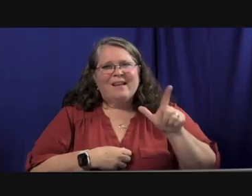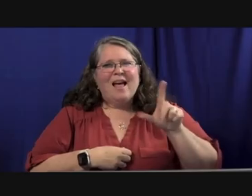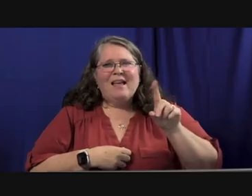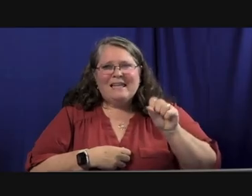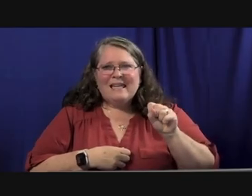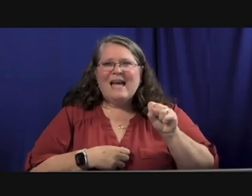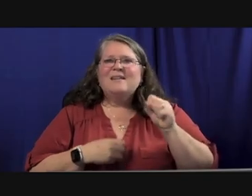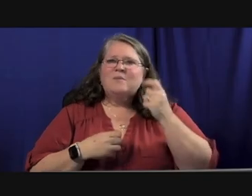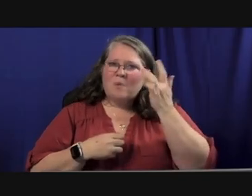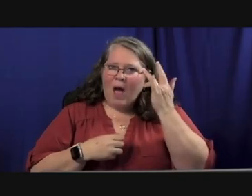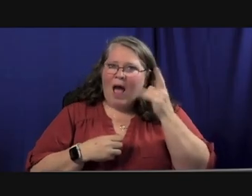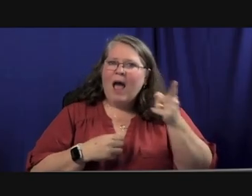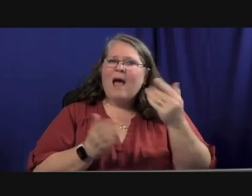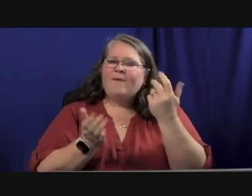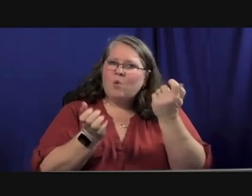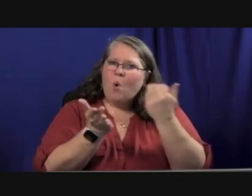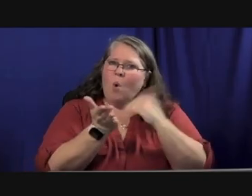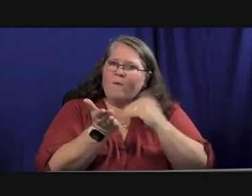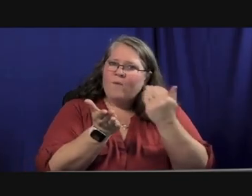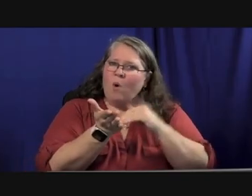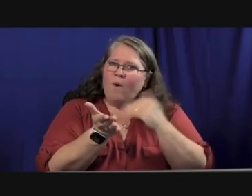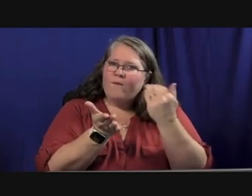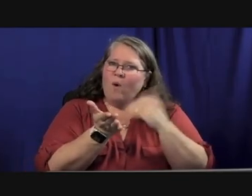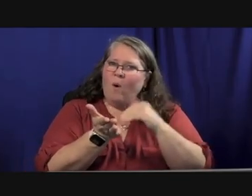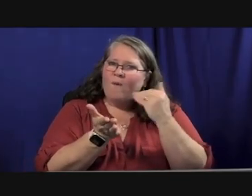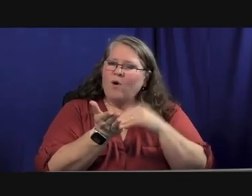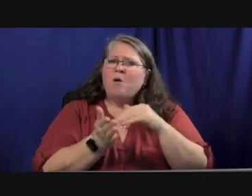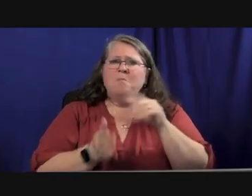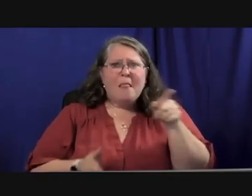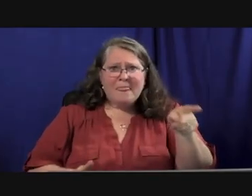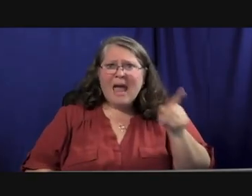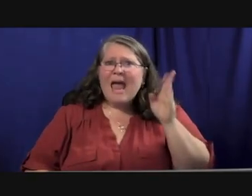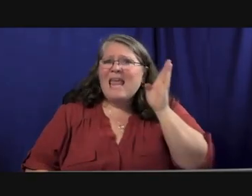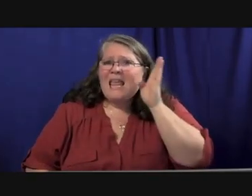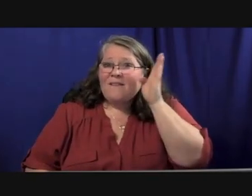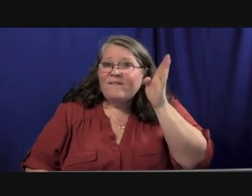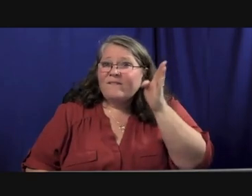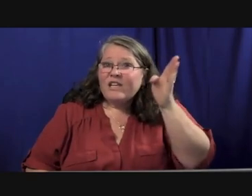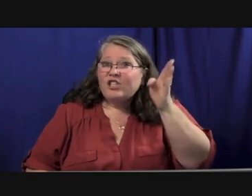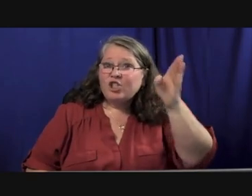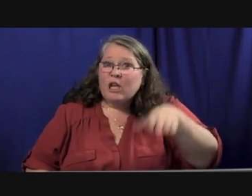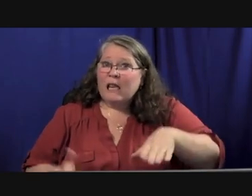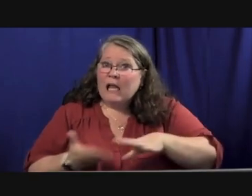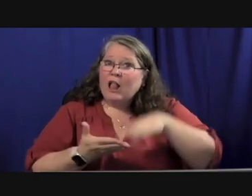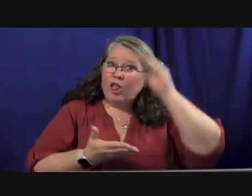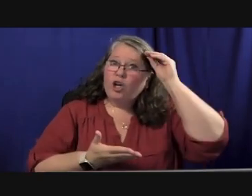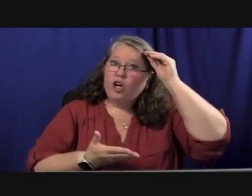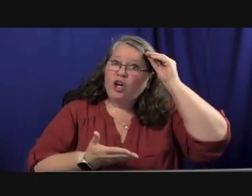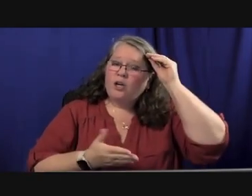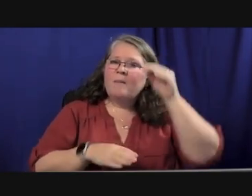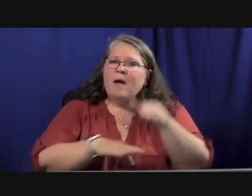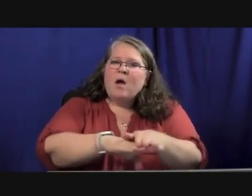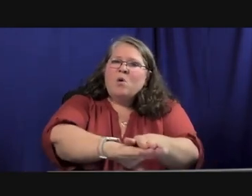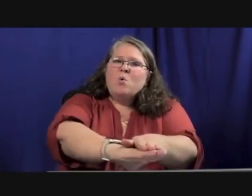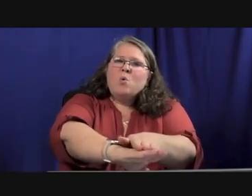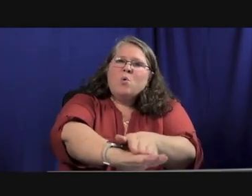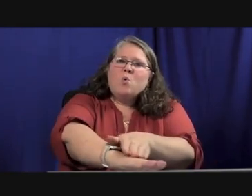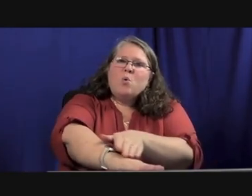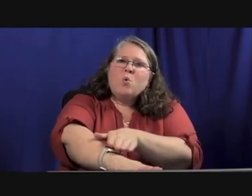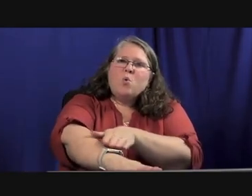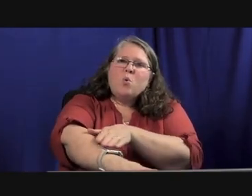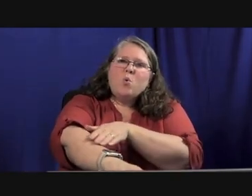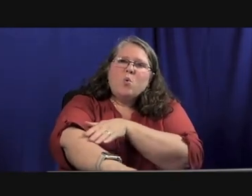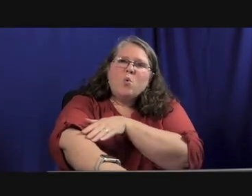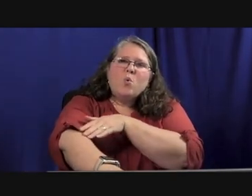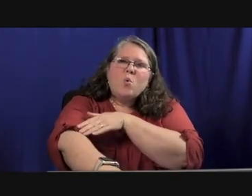again, this means this person is suffering from language deprivation syndrome. Eventually, they will make sense